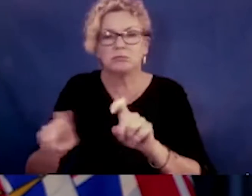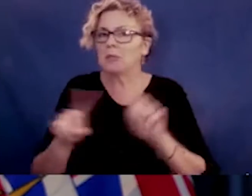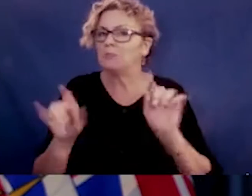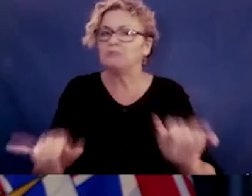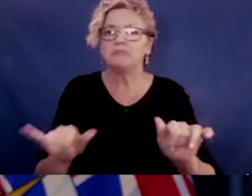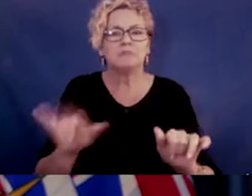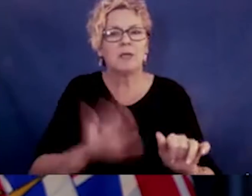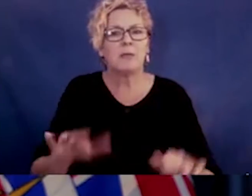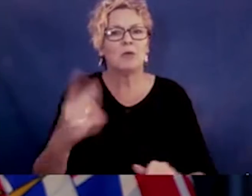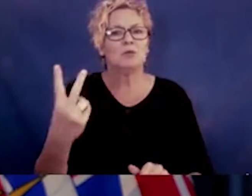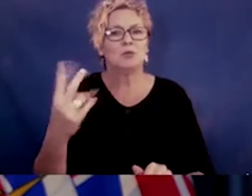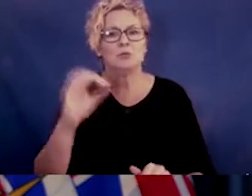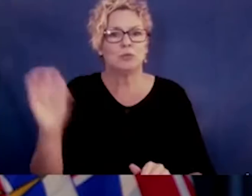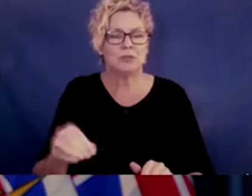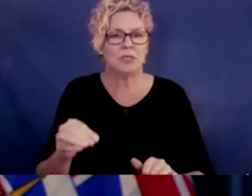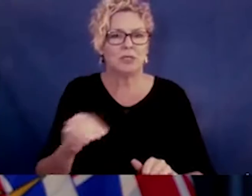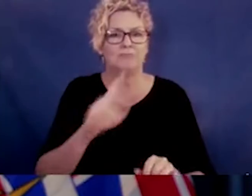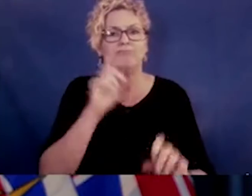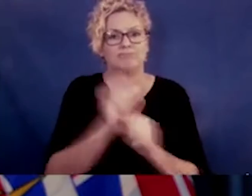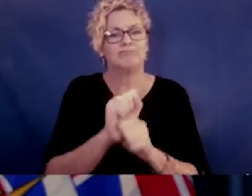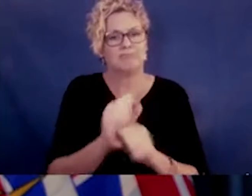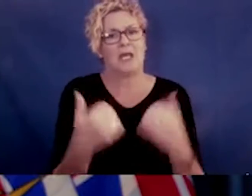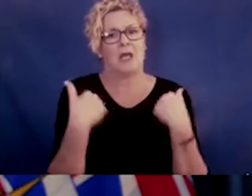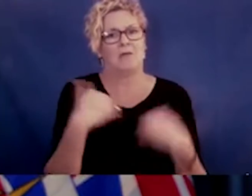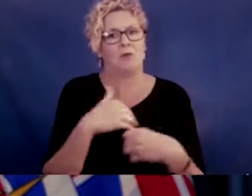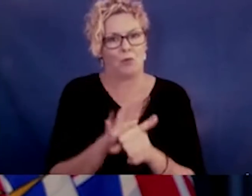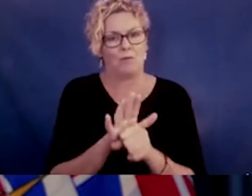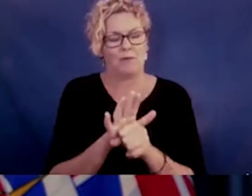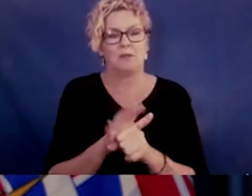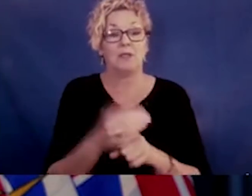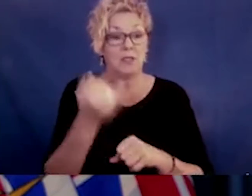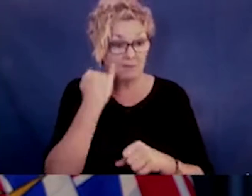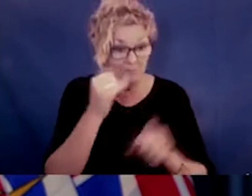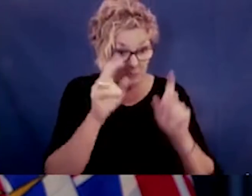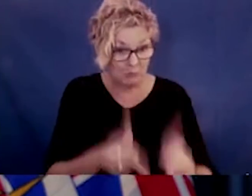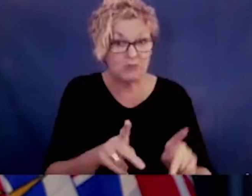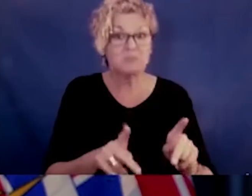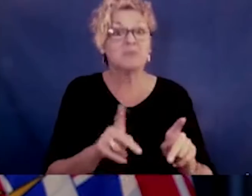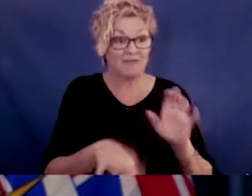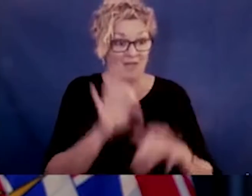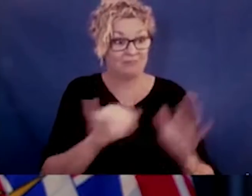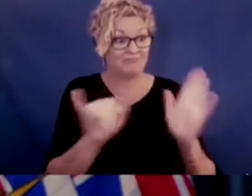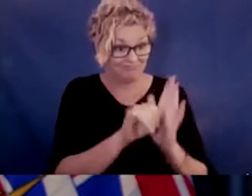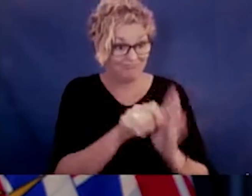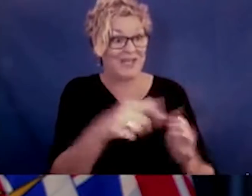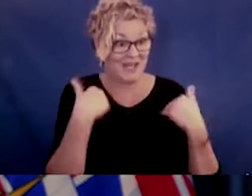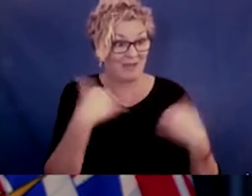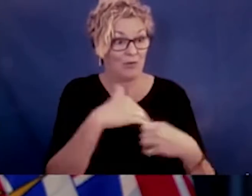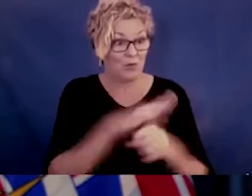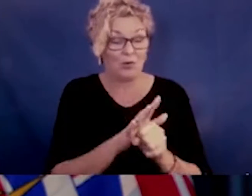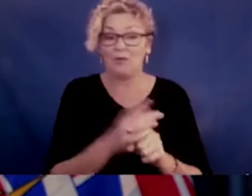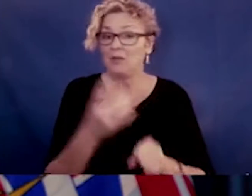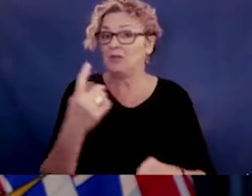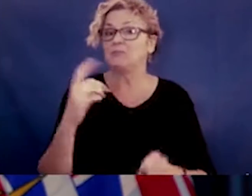worldwide on reagents and things like that. And also there's the post-test reporting out. And I look forward to sharing more information